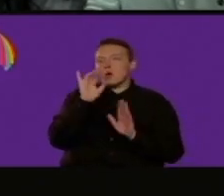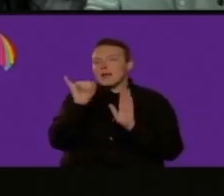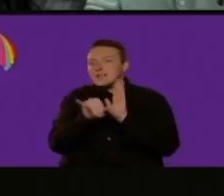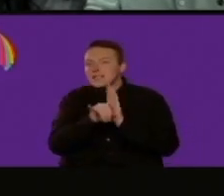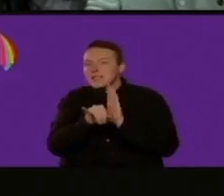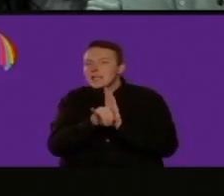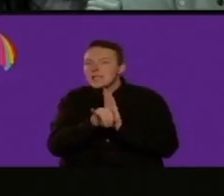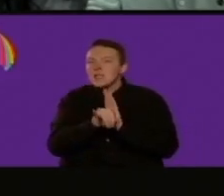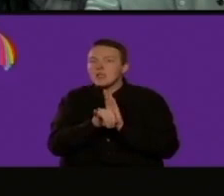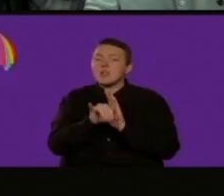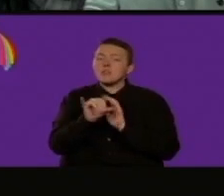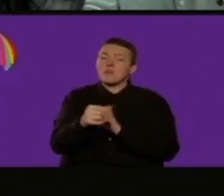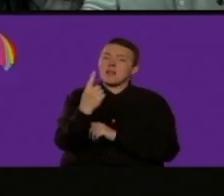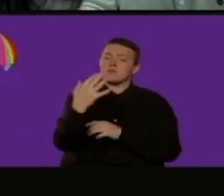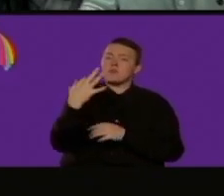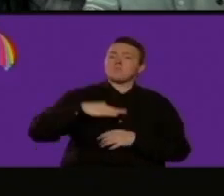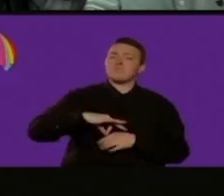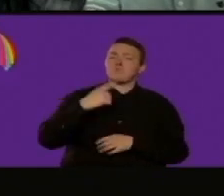that